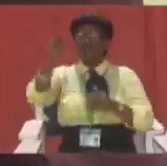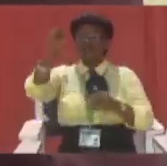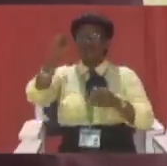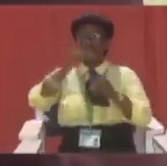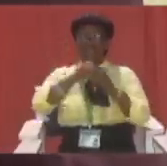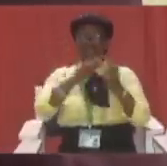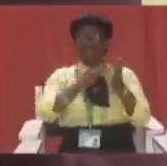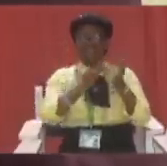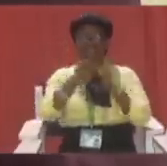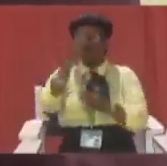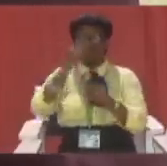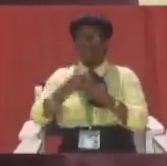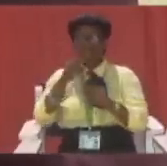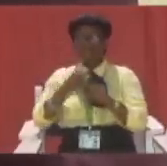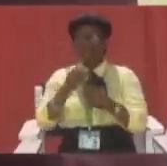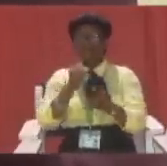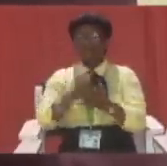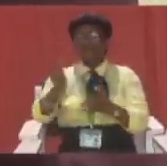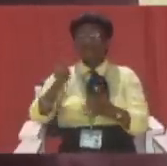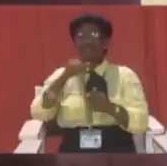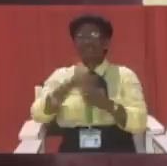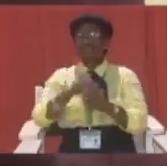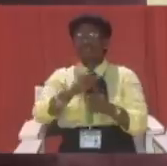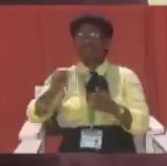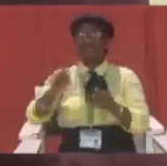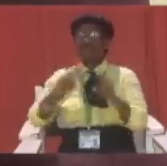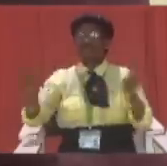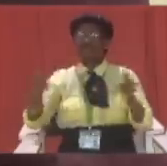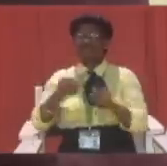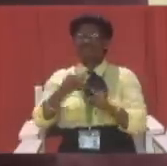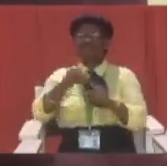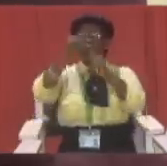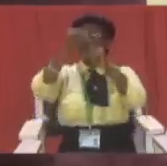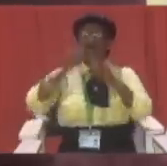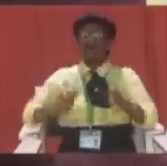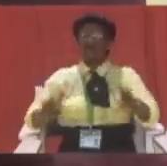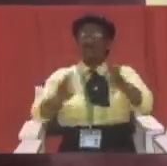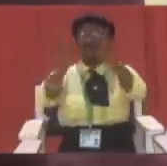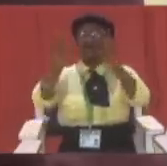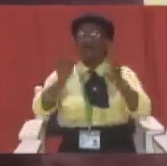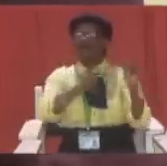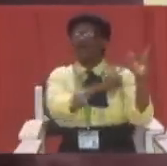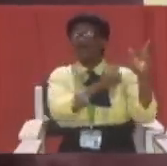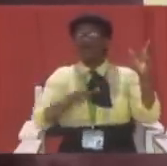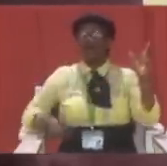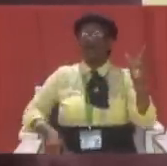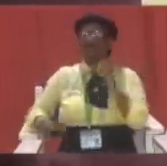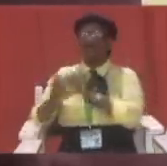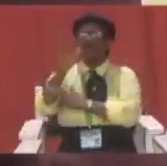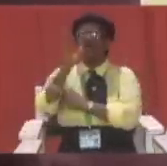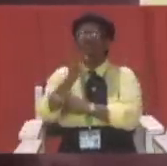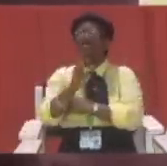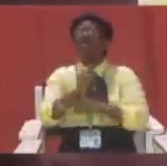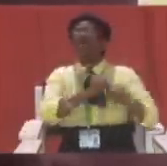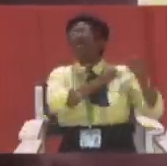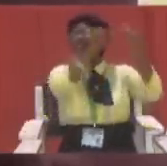In a very special way, Lord God Almighty, in all our lives